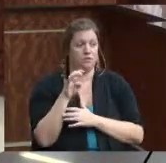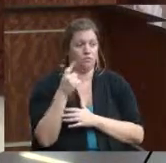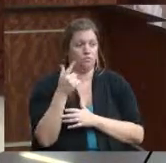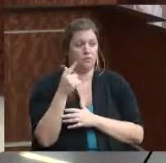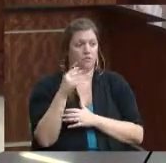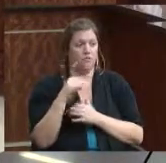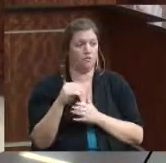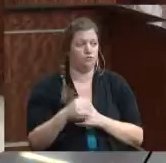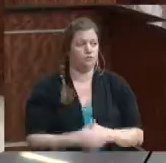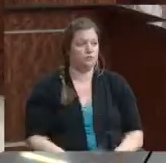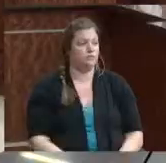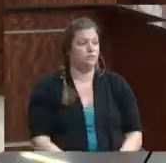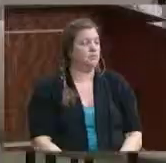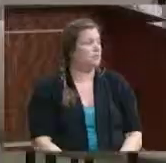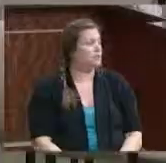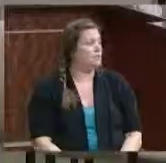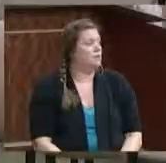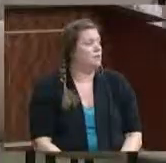$31,259,420.